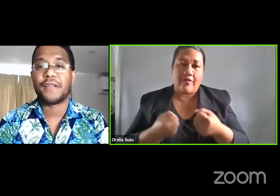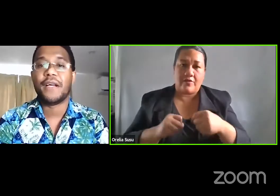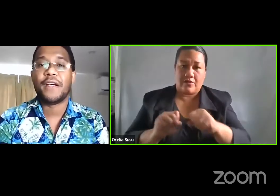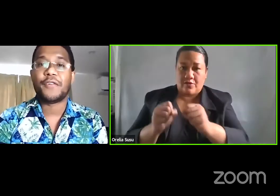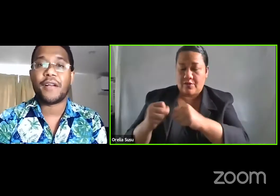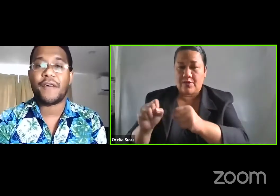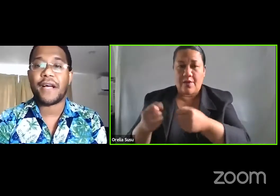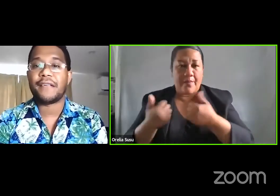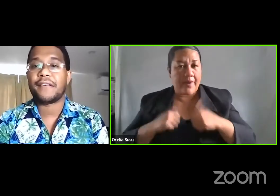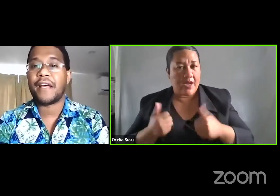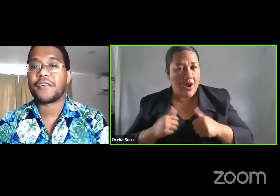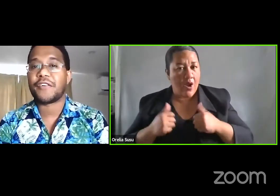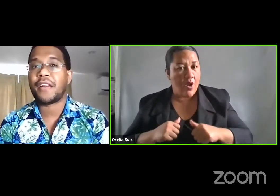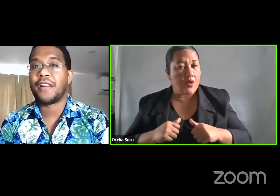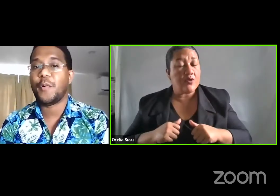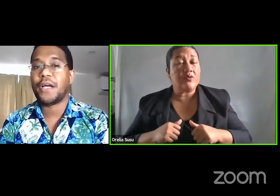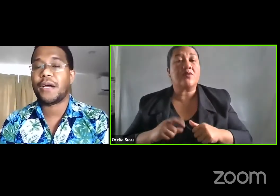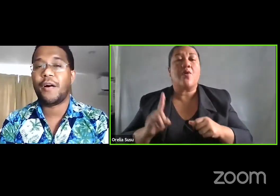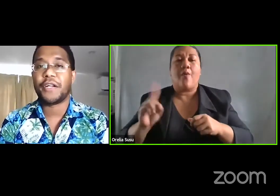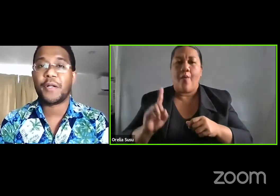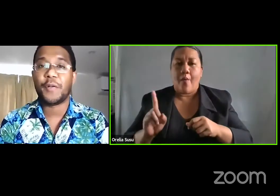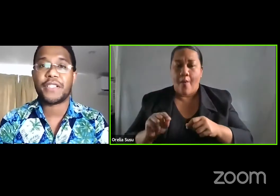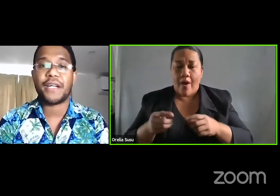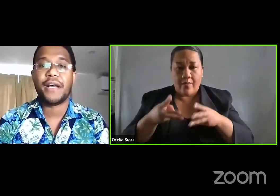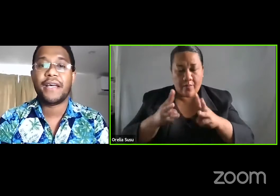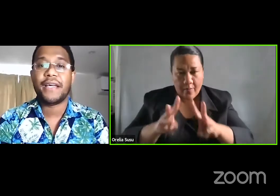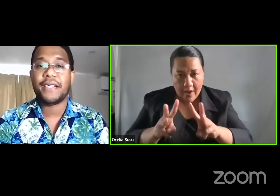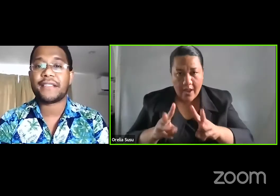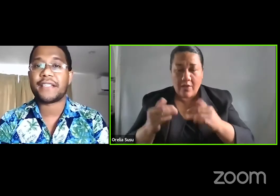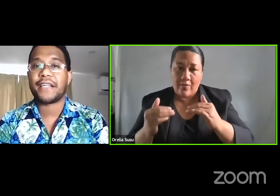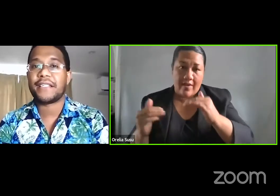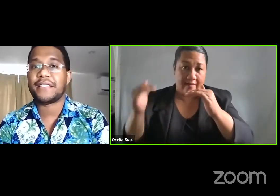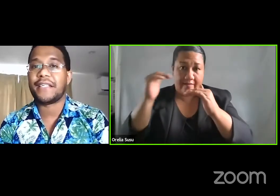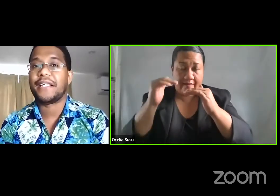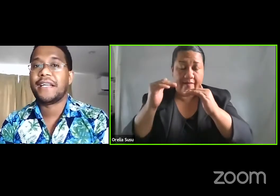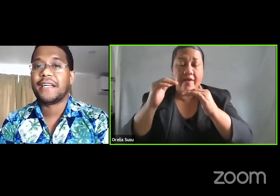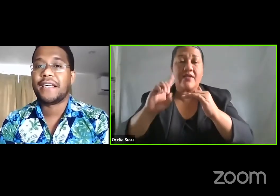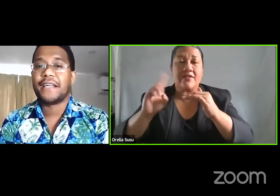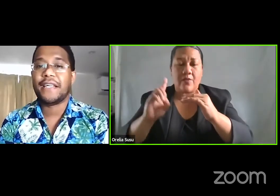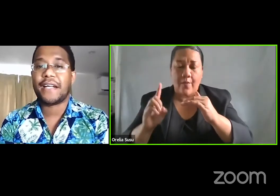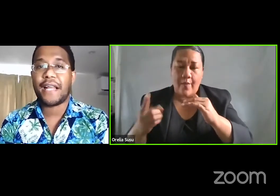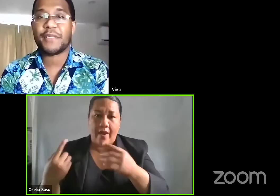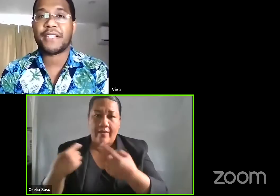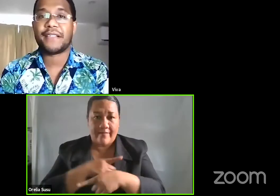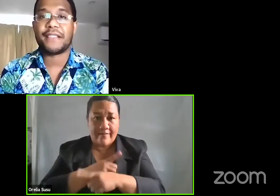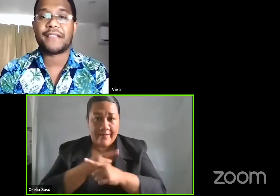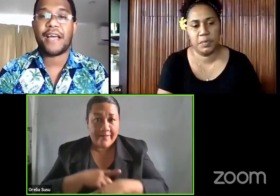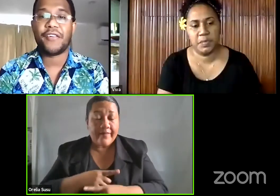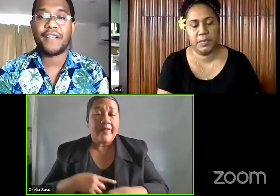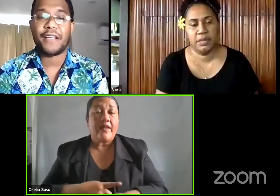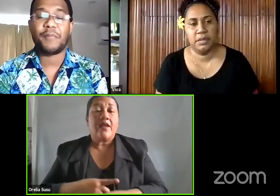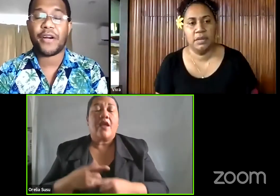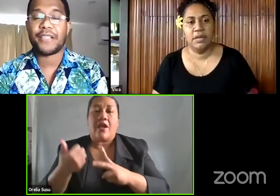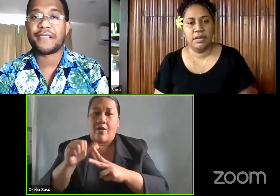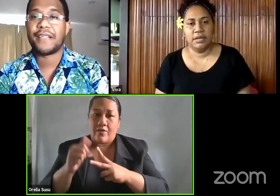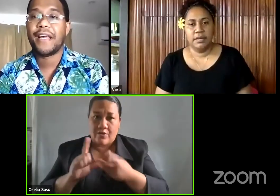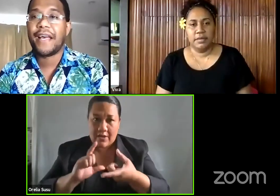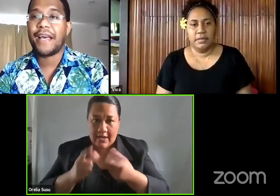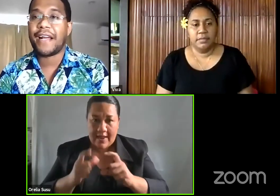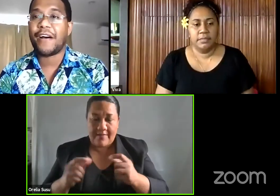tools to advance and strengthen the work on inclusion, intersectionality in climate justice and resilient